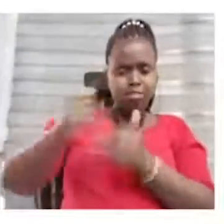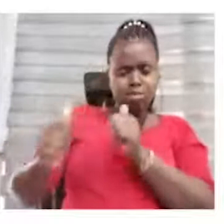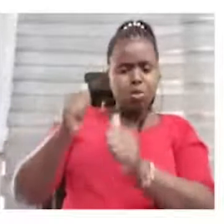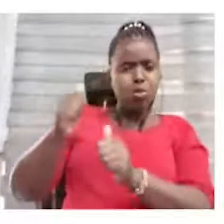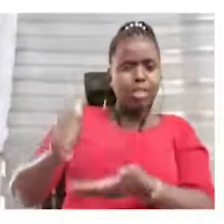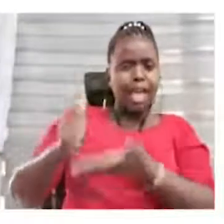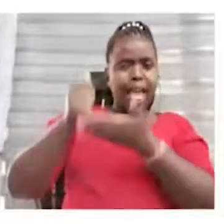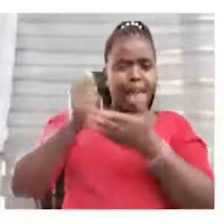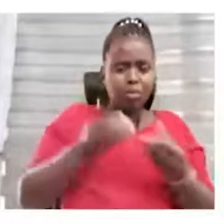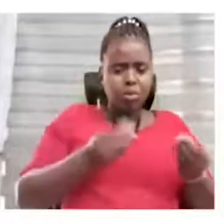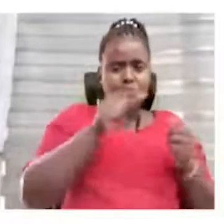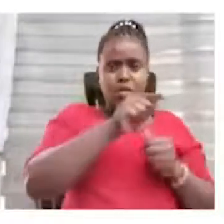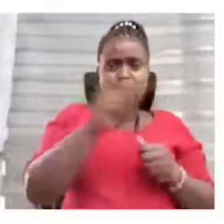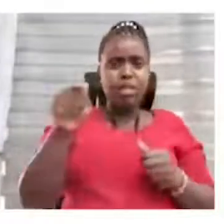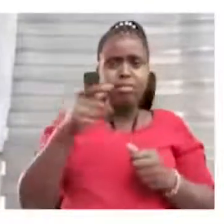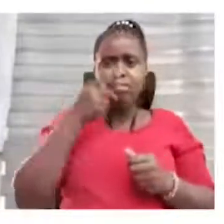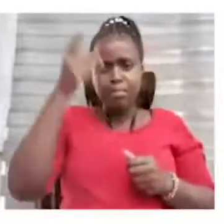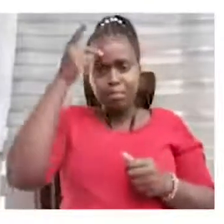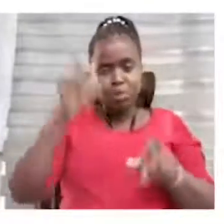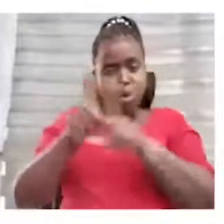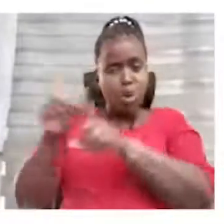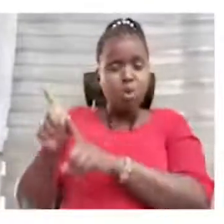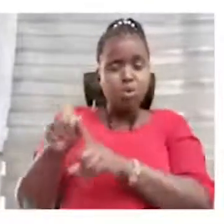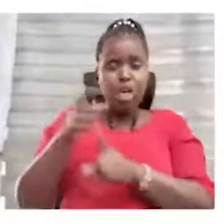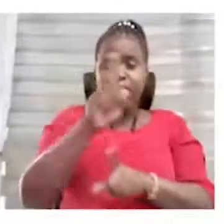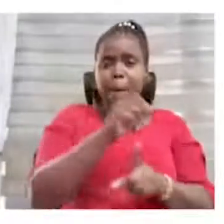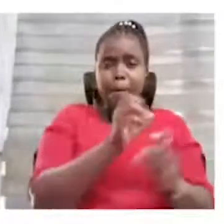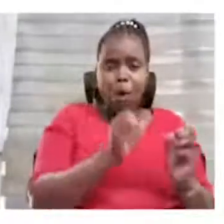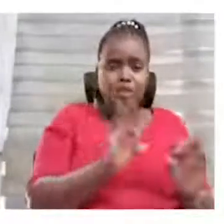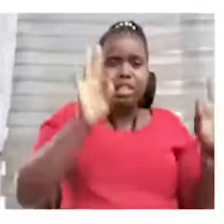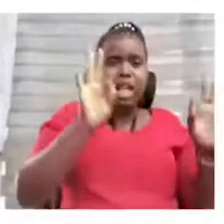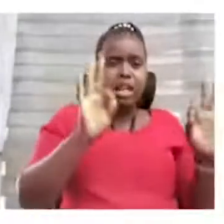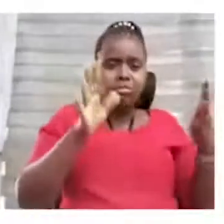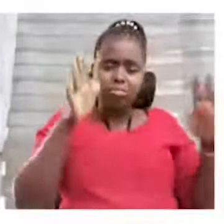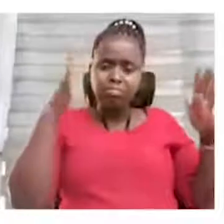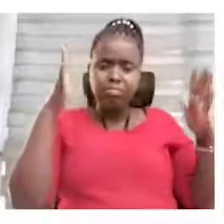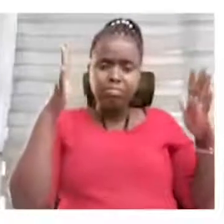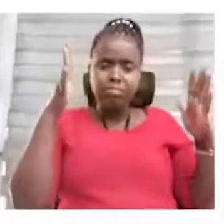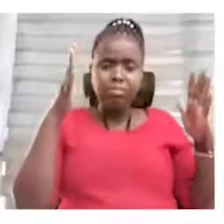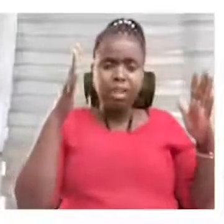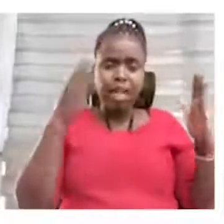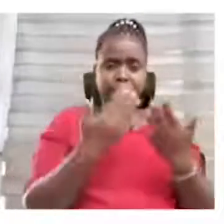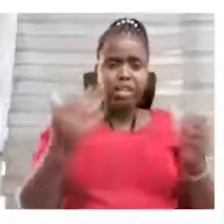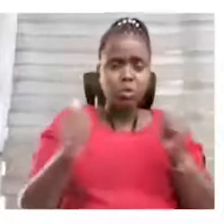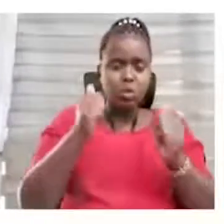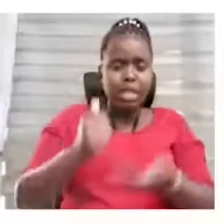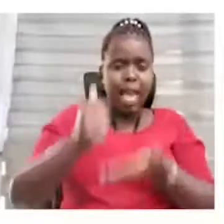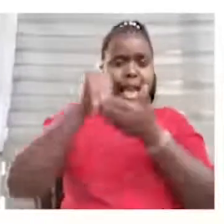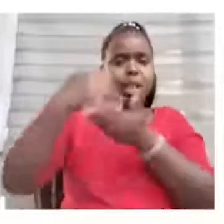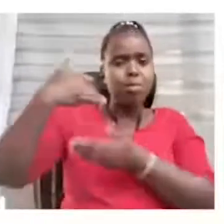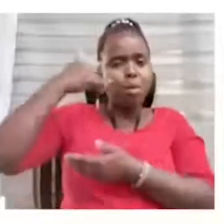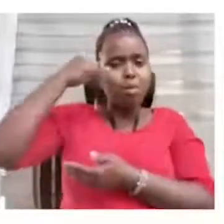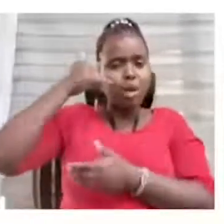these barriers. And we are also launching the principles to try to bring the mobile industry together